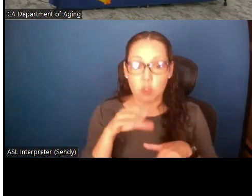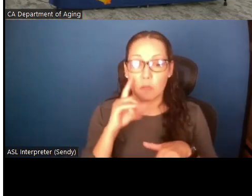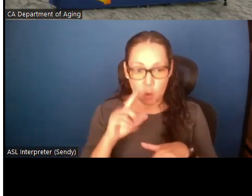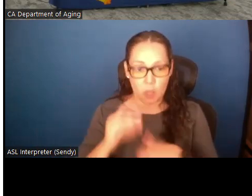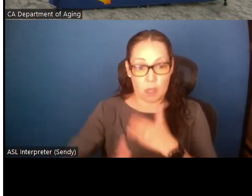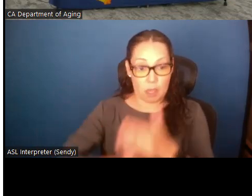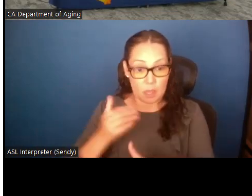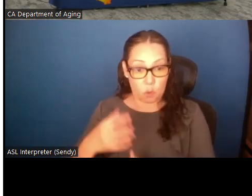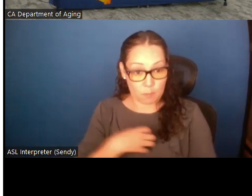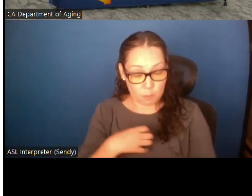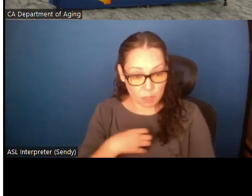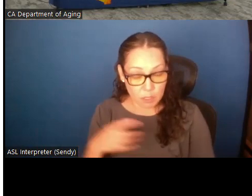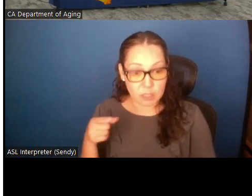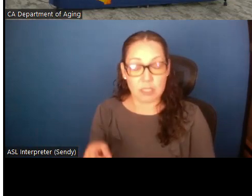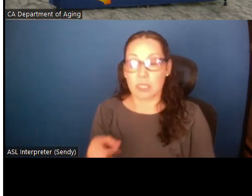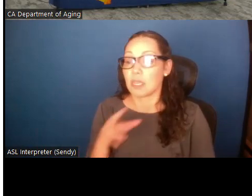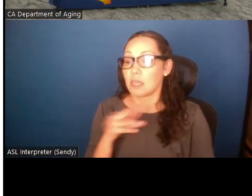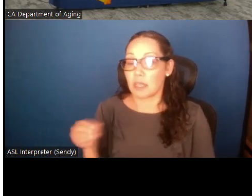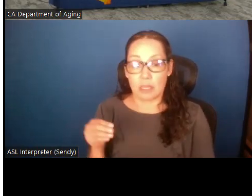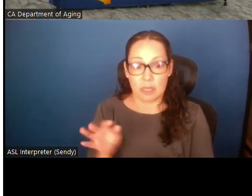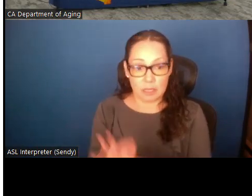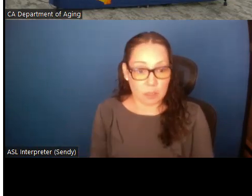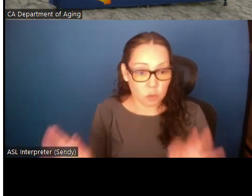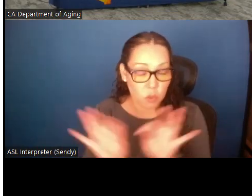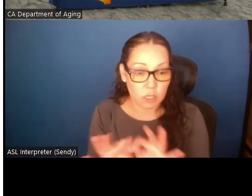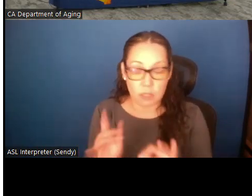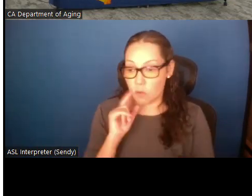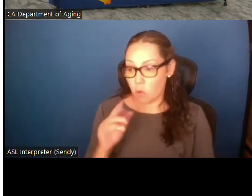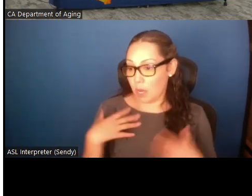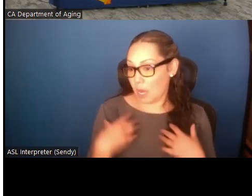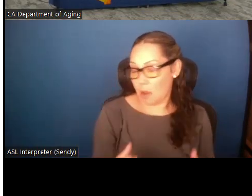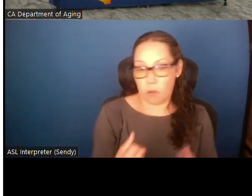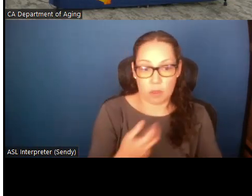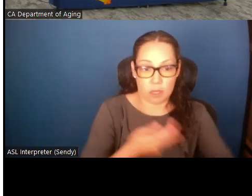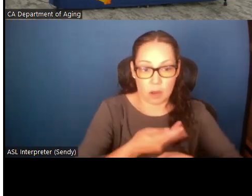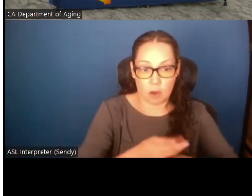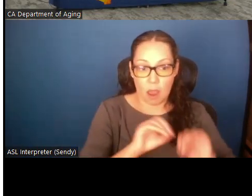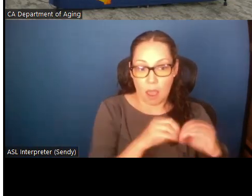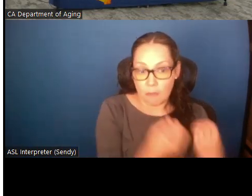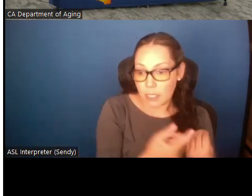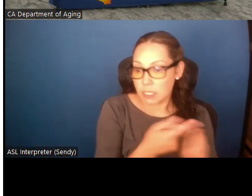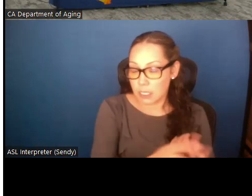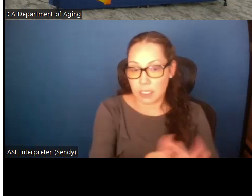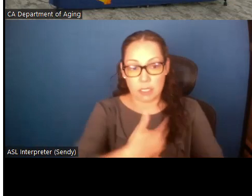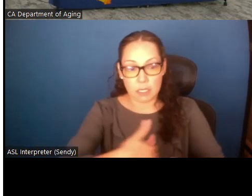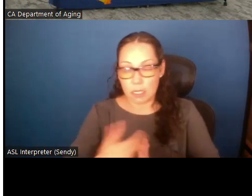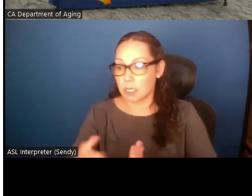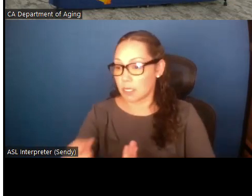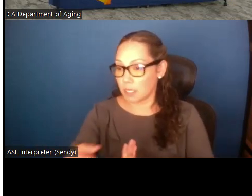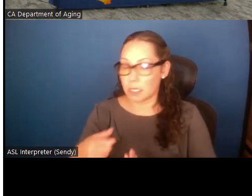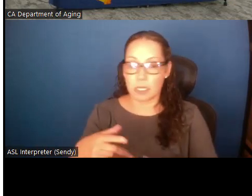process, that it's very critical to involve public health offices, our state long-term care